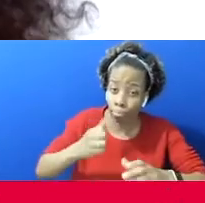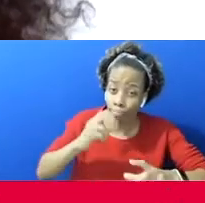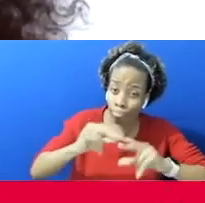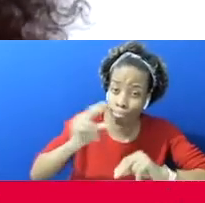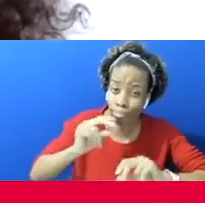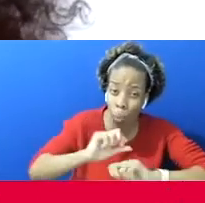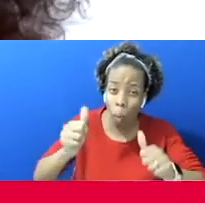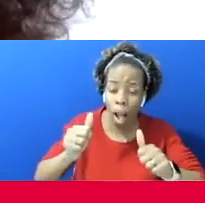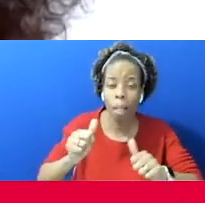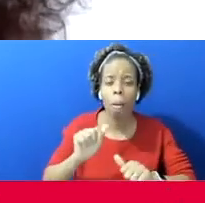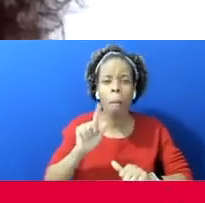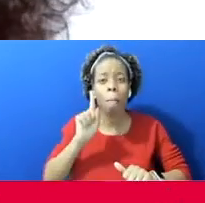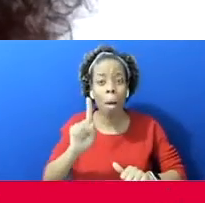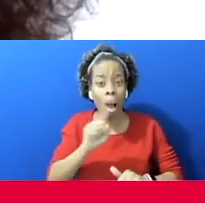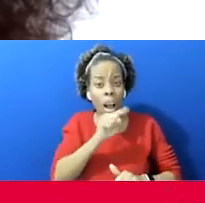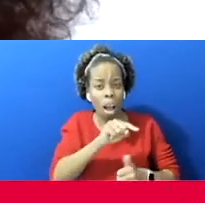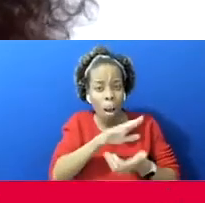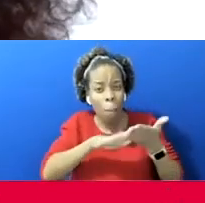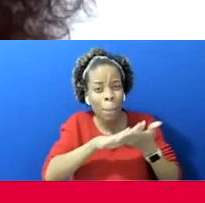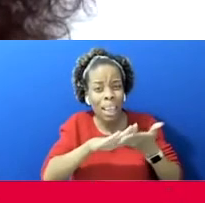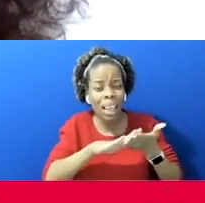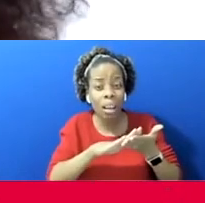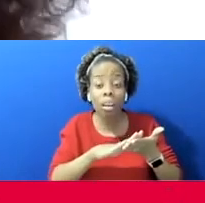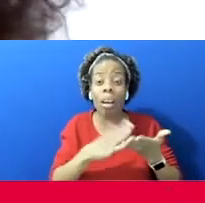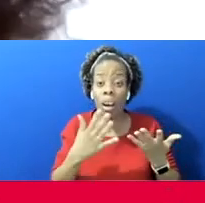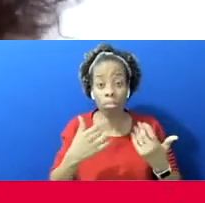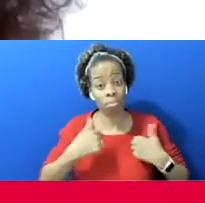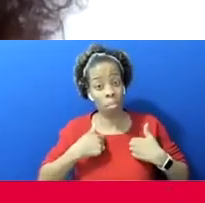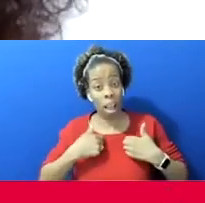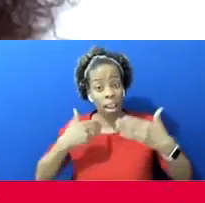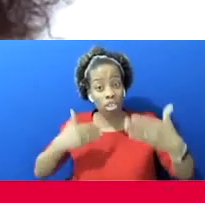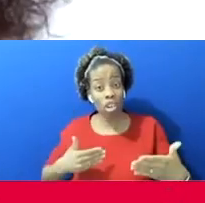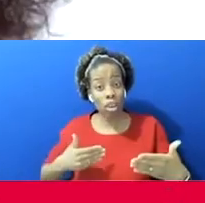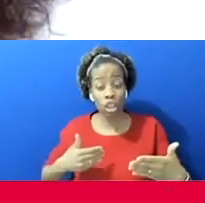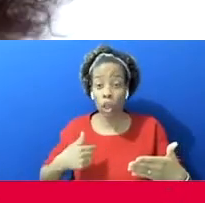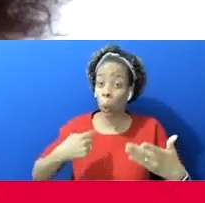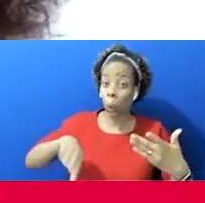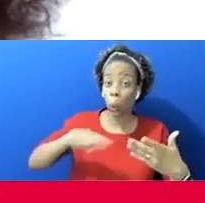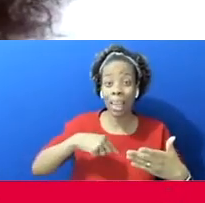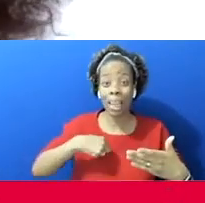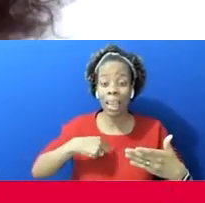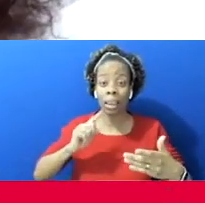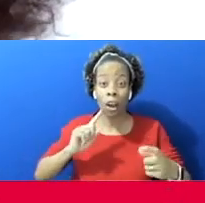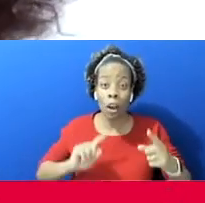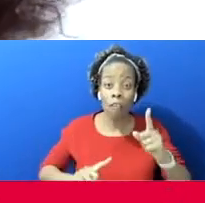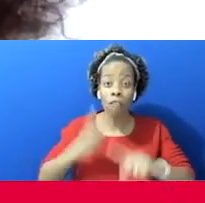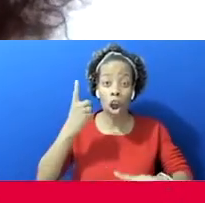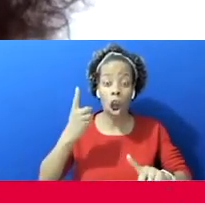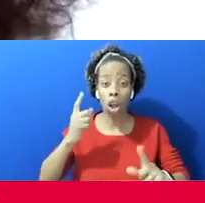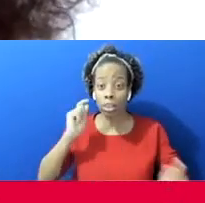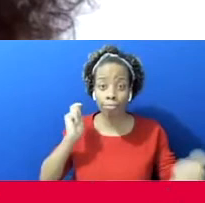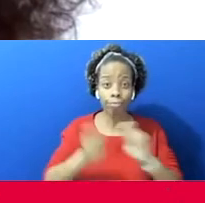in that sense, like we need to accept that if, you know, for instance, my generation, if we're going to be the first to really do